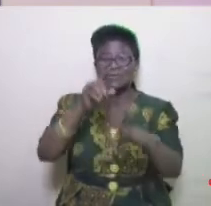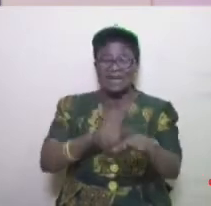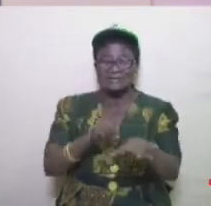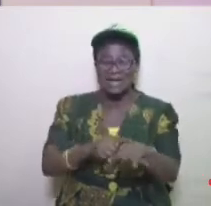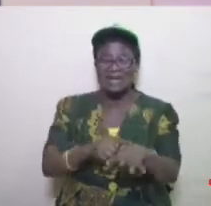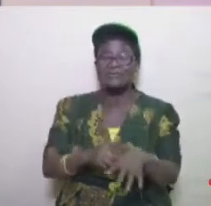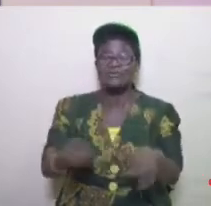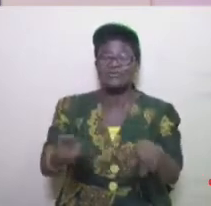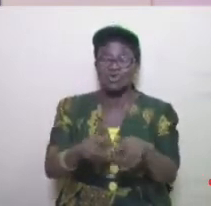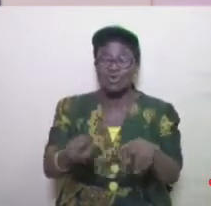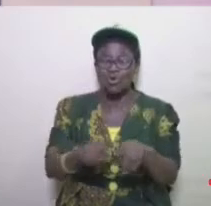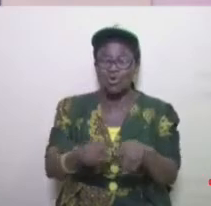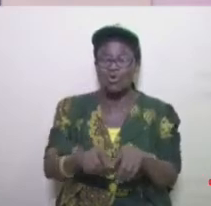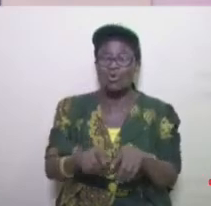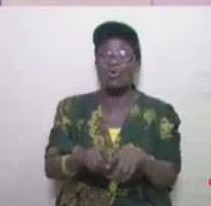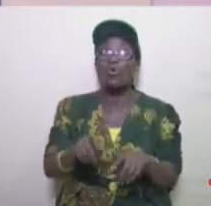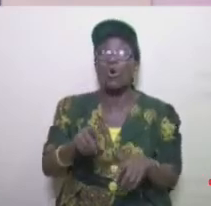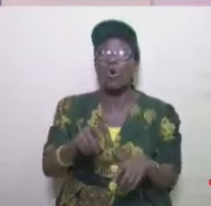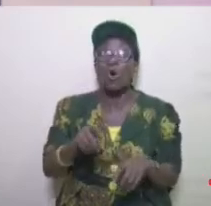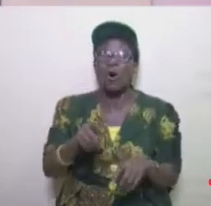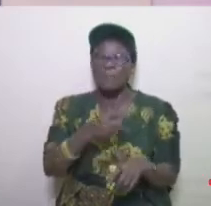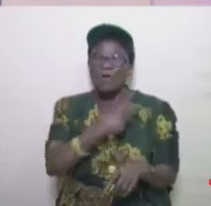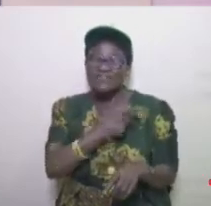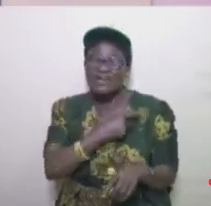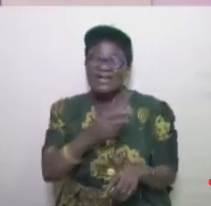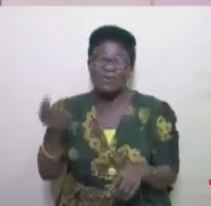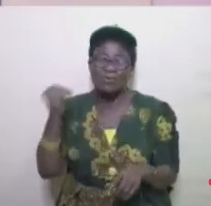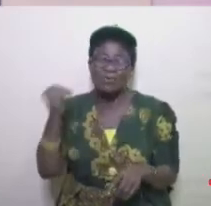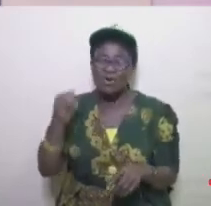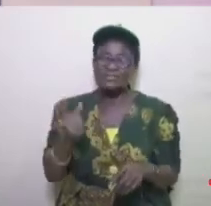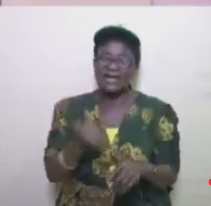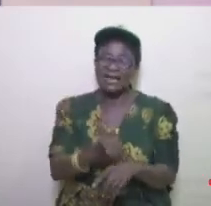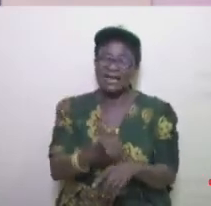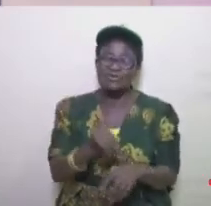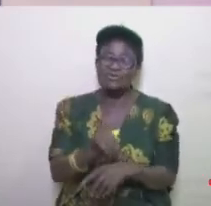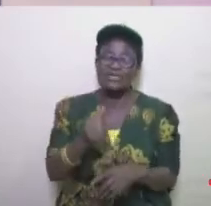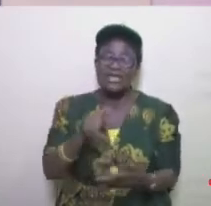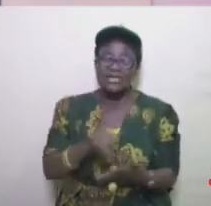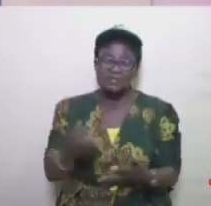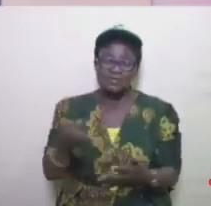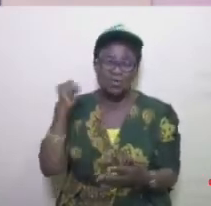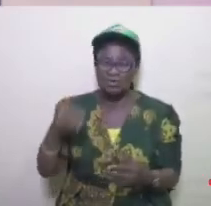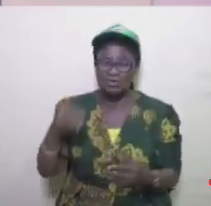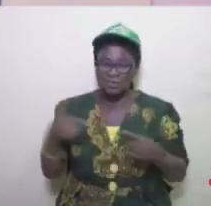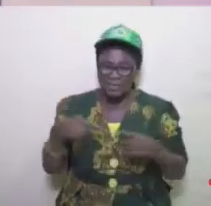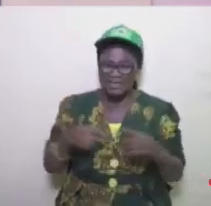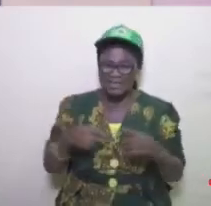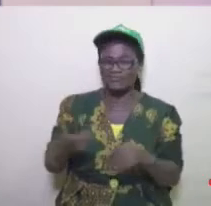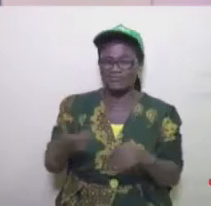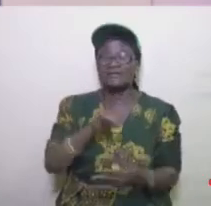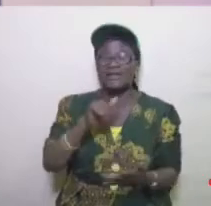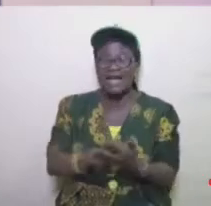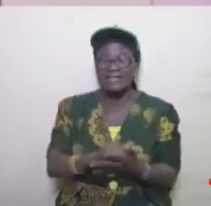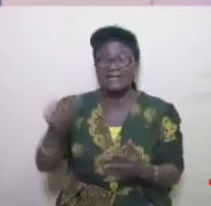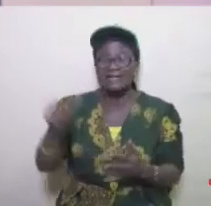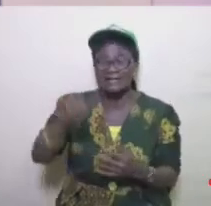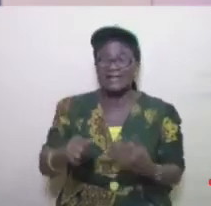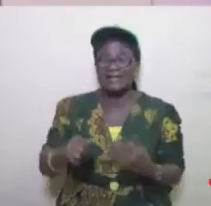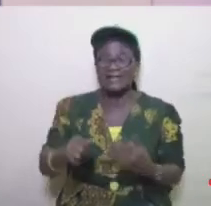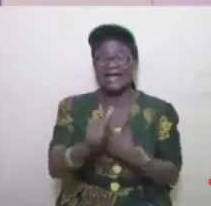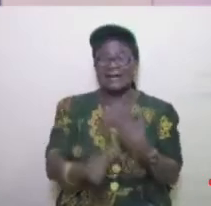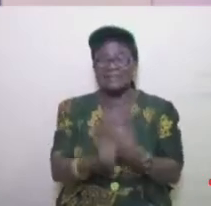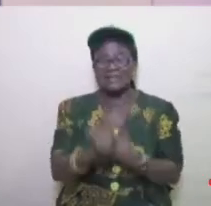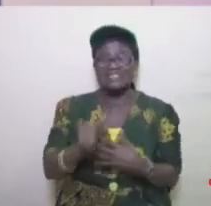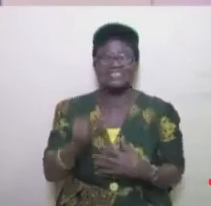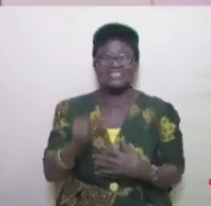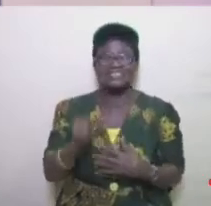accused, but it was very painful that they damaged his reputation. But he was an